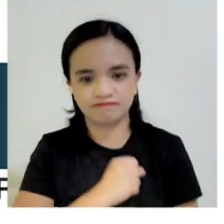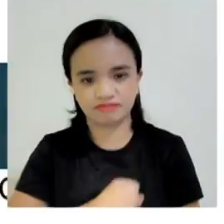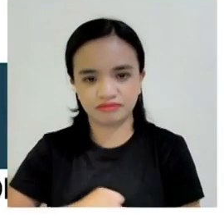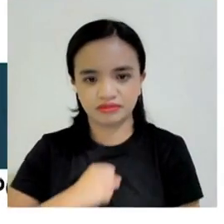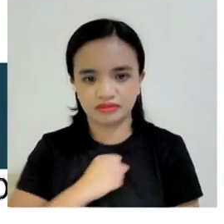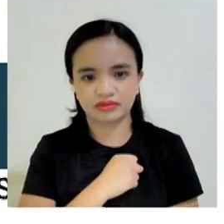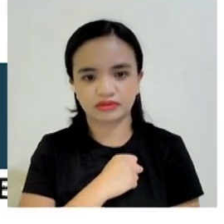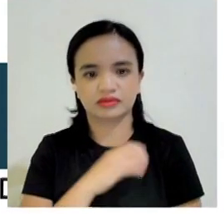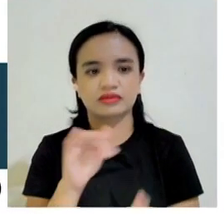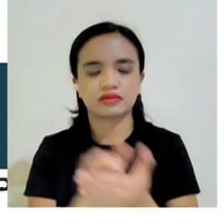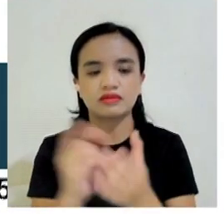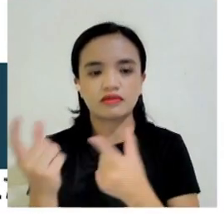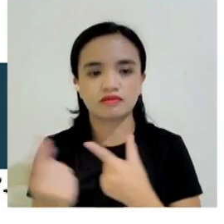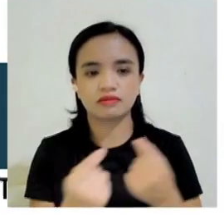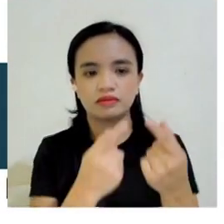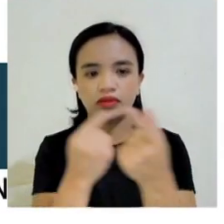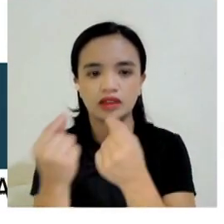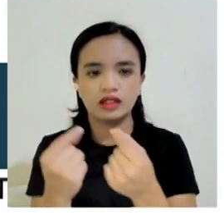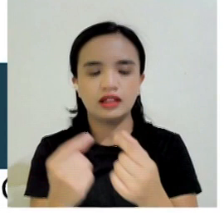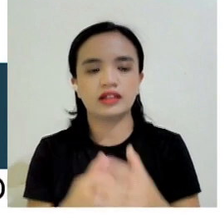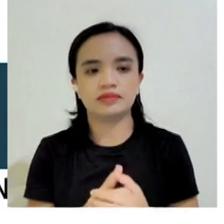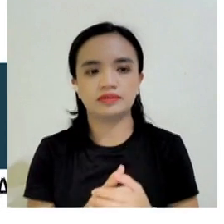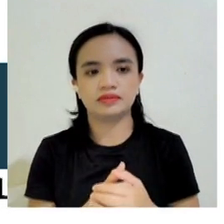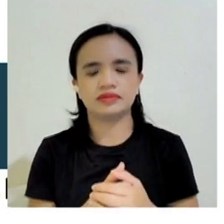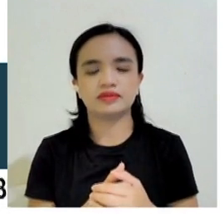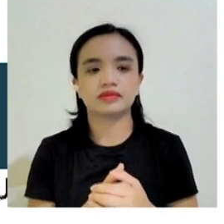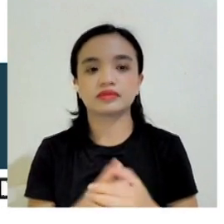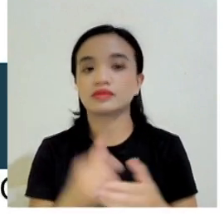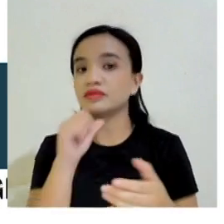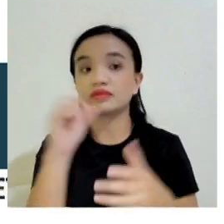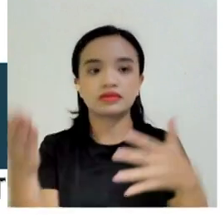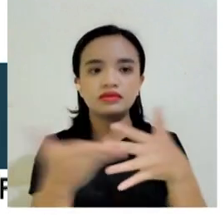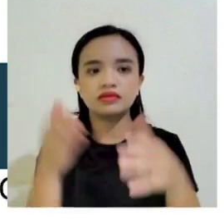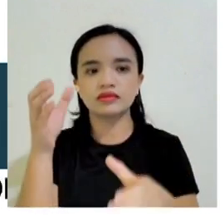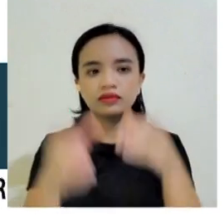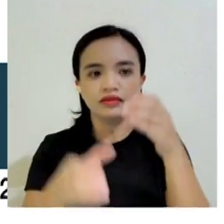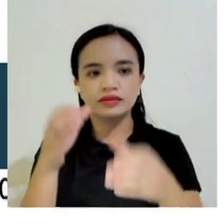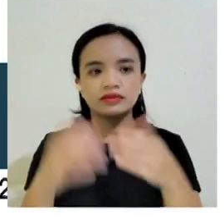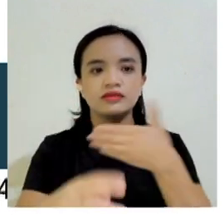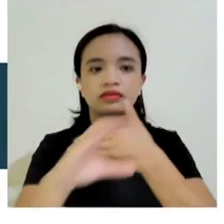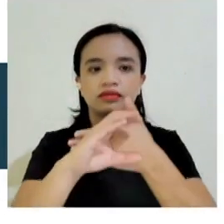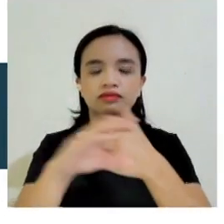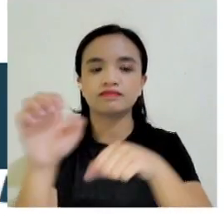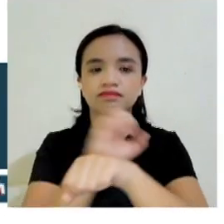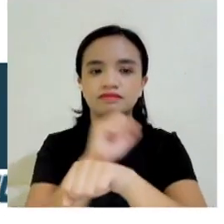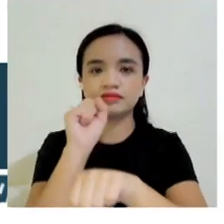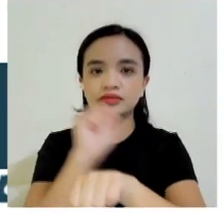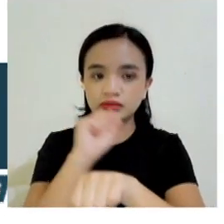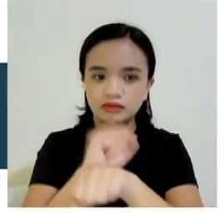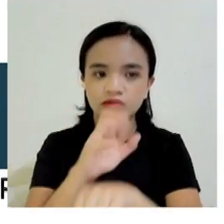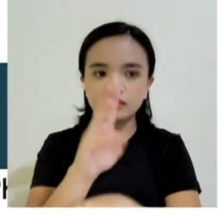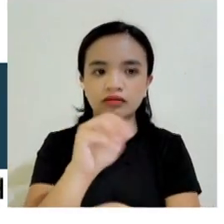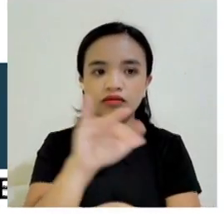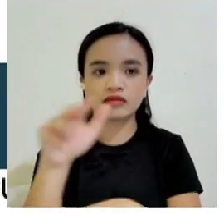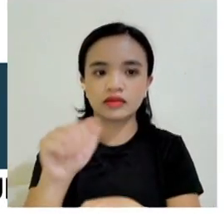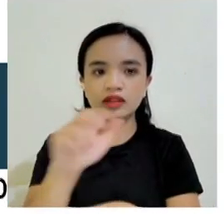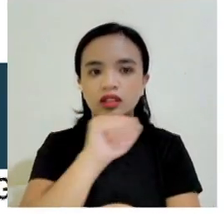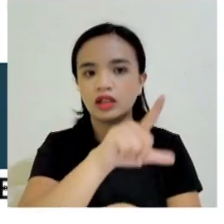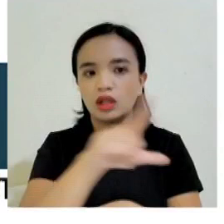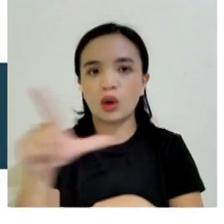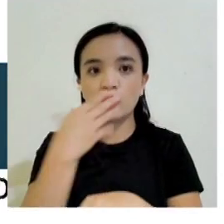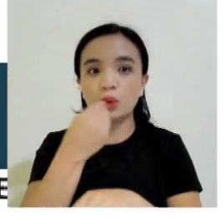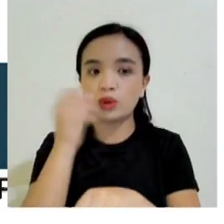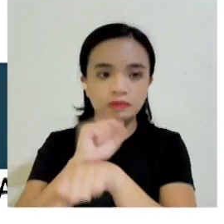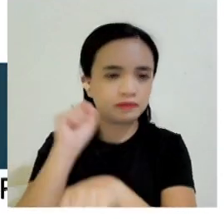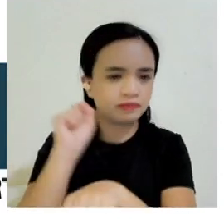po nag-file ng kaso. Contractual employees, employees ng MIAA, and other